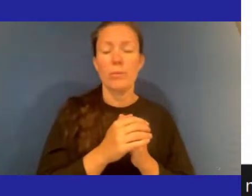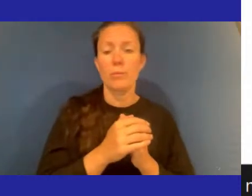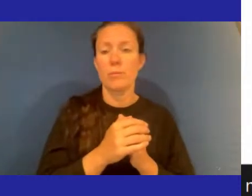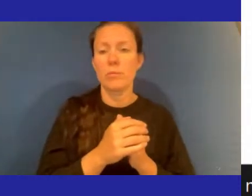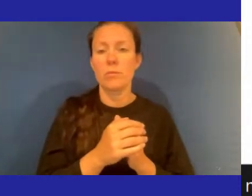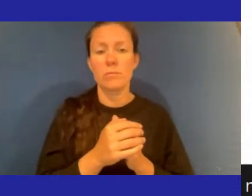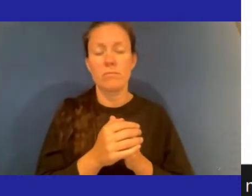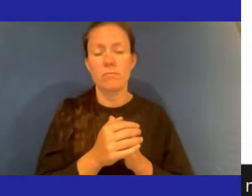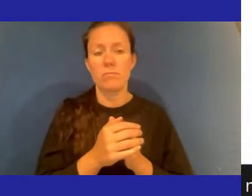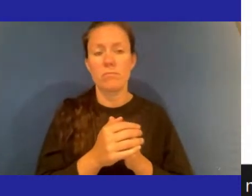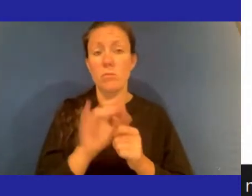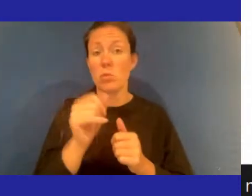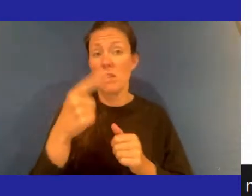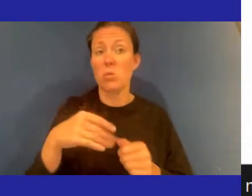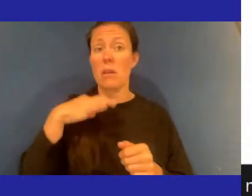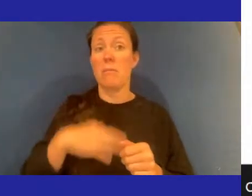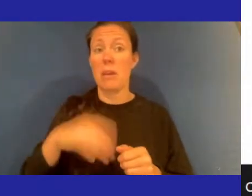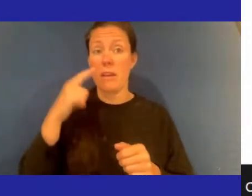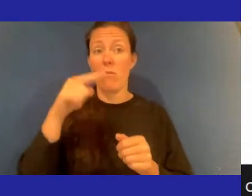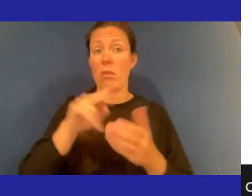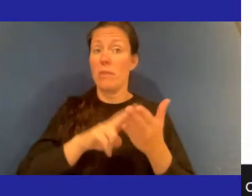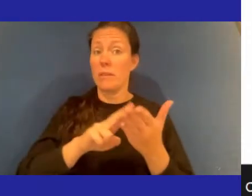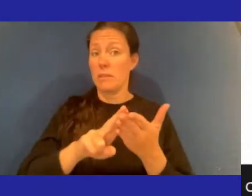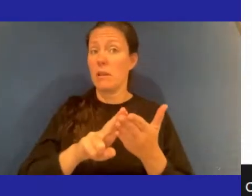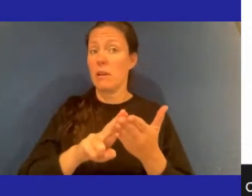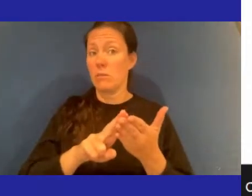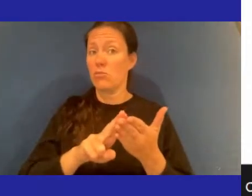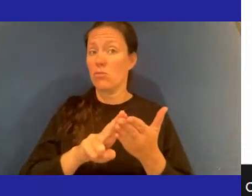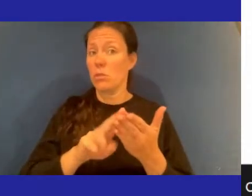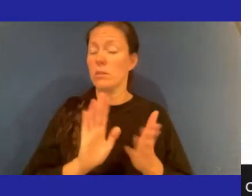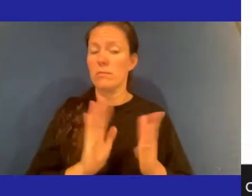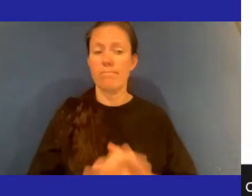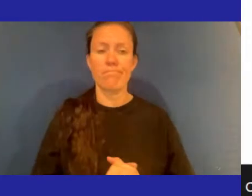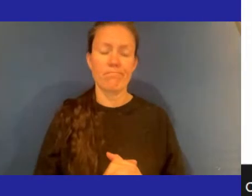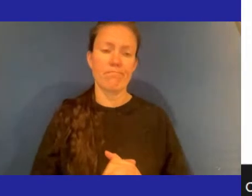a benefit of this contract versus others that we could see in the market.